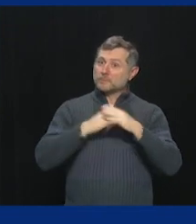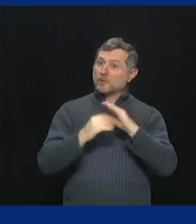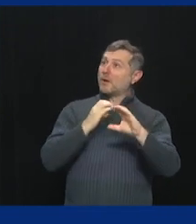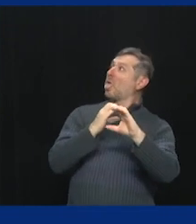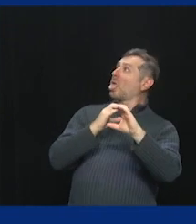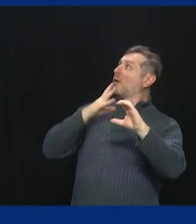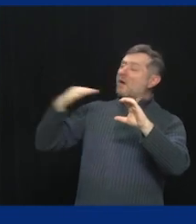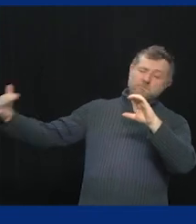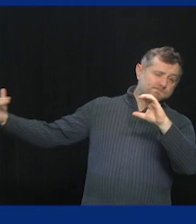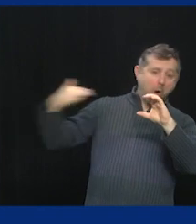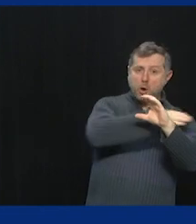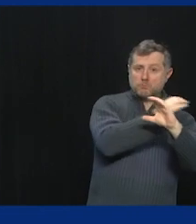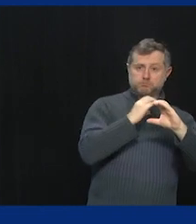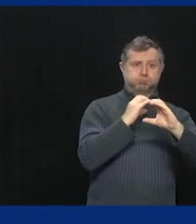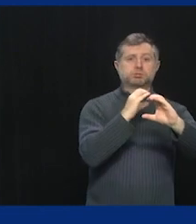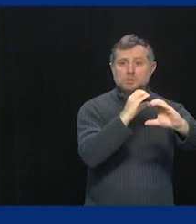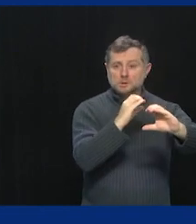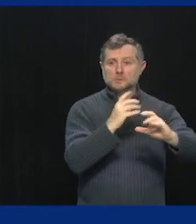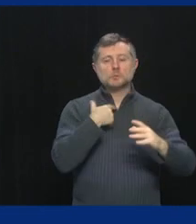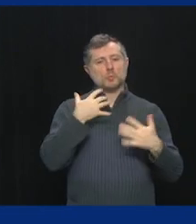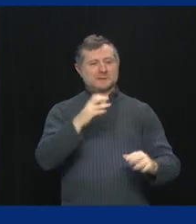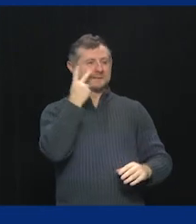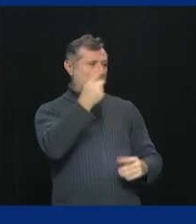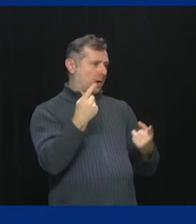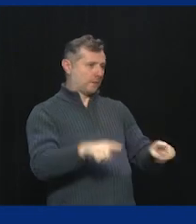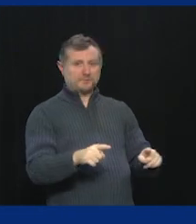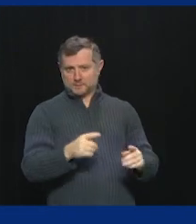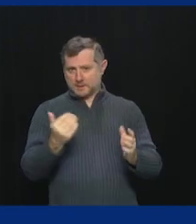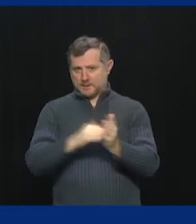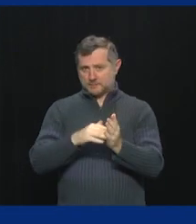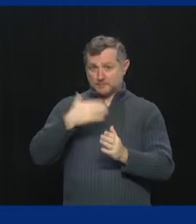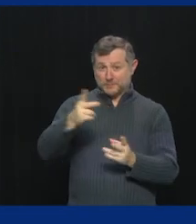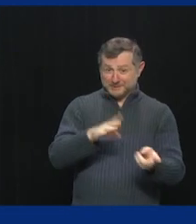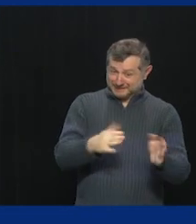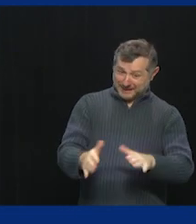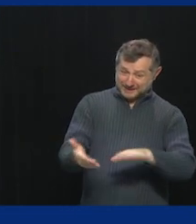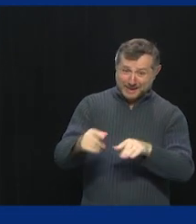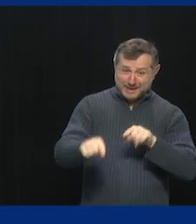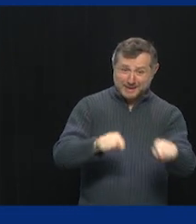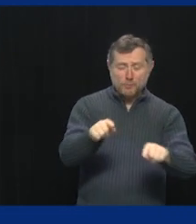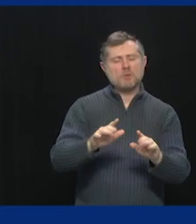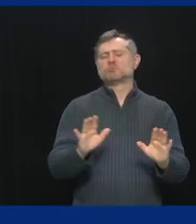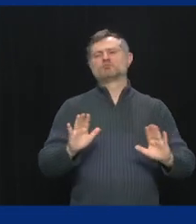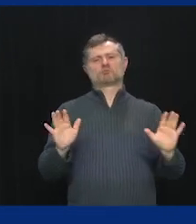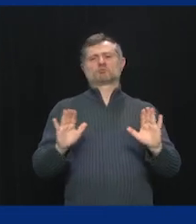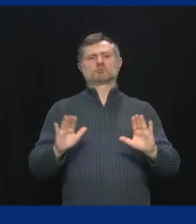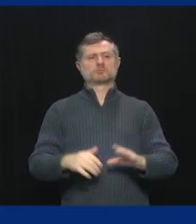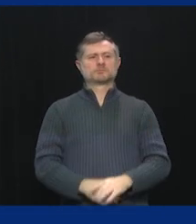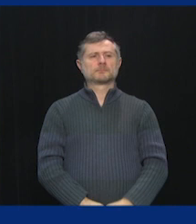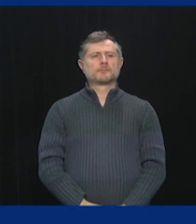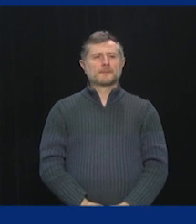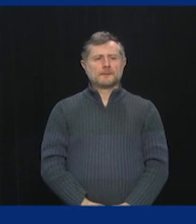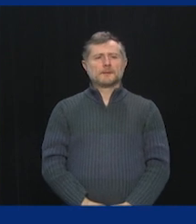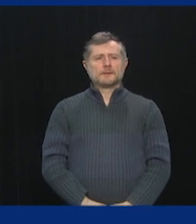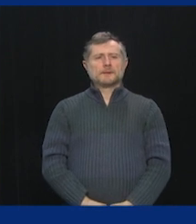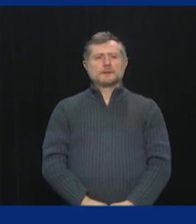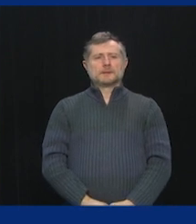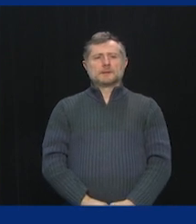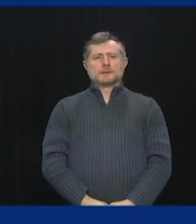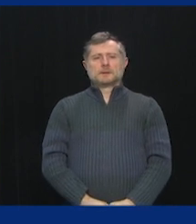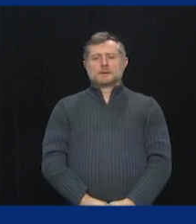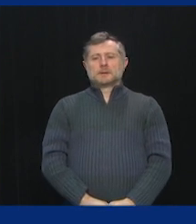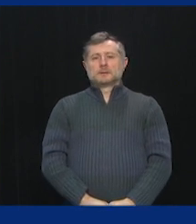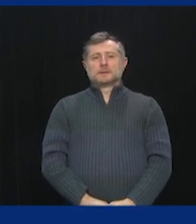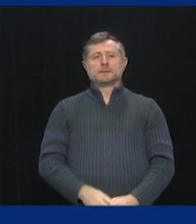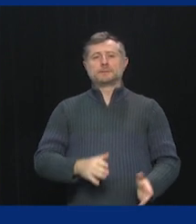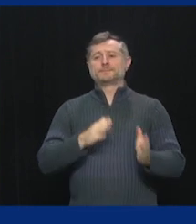don't ever want to get that close again to the potential loss of human life in our transportation systems. So we are also making sure that people